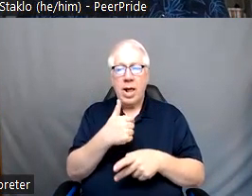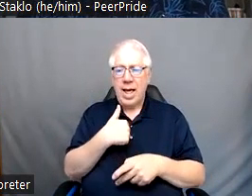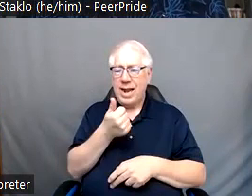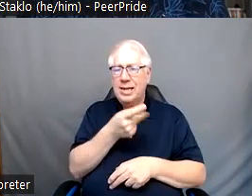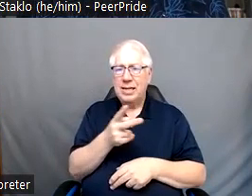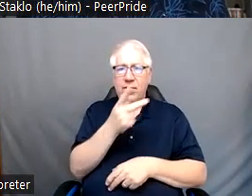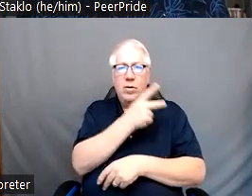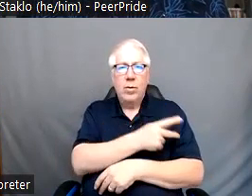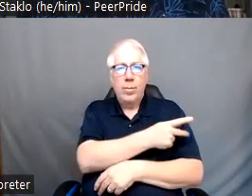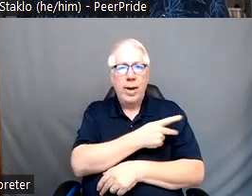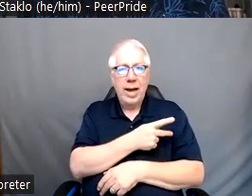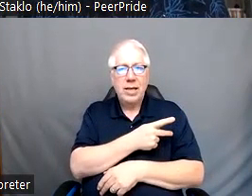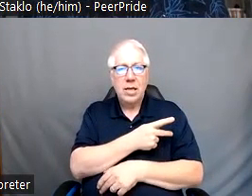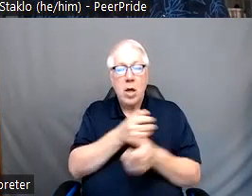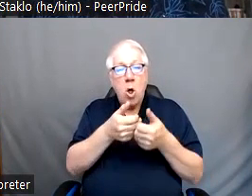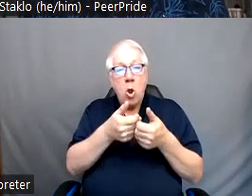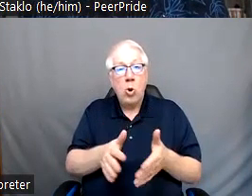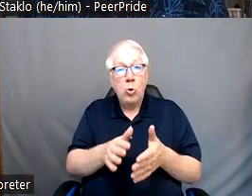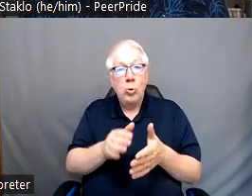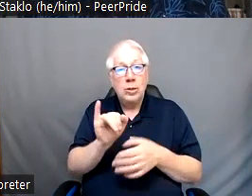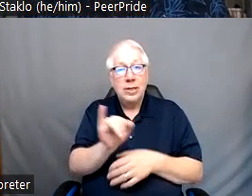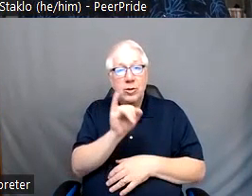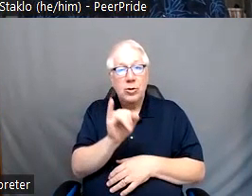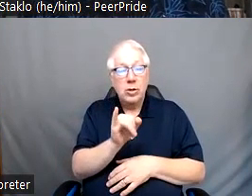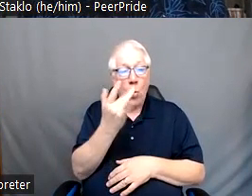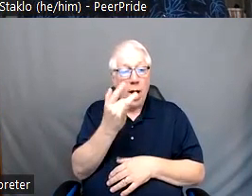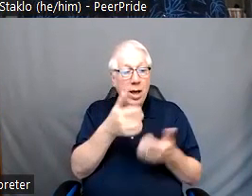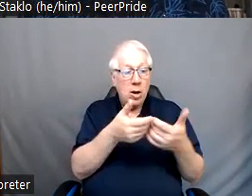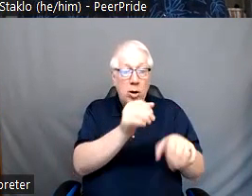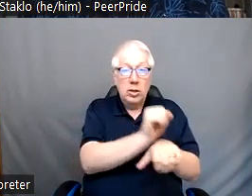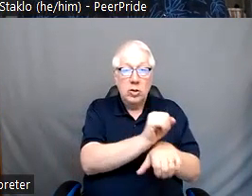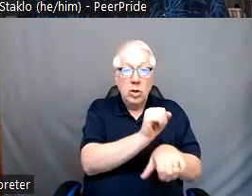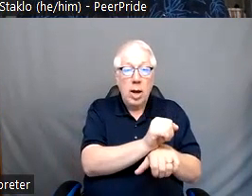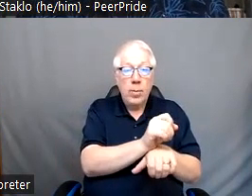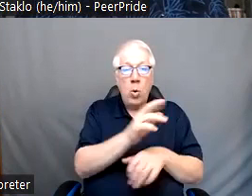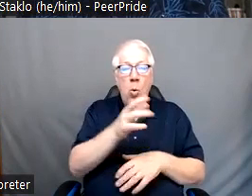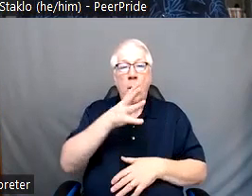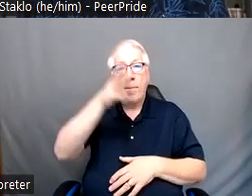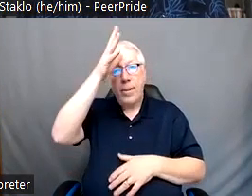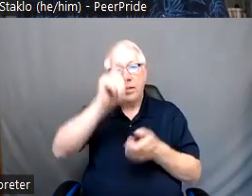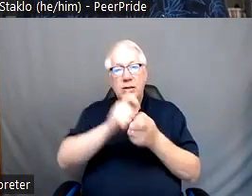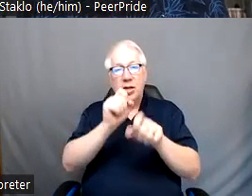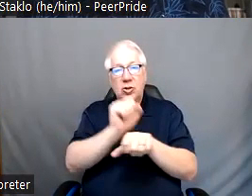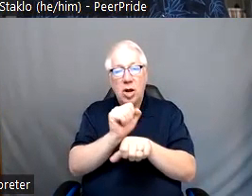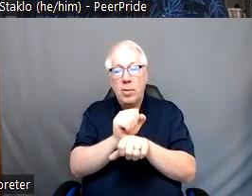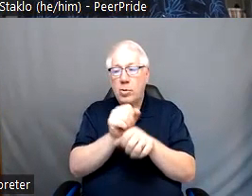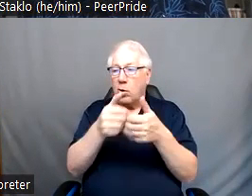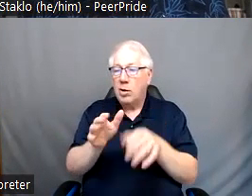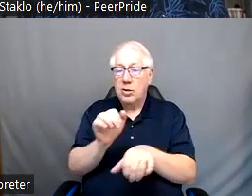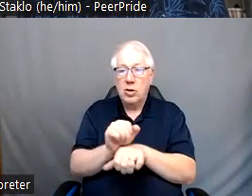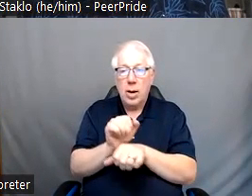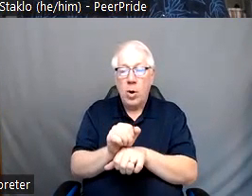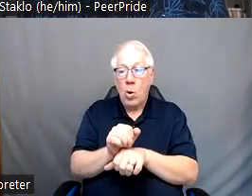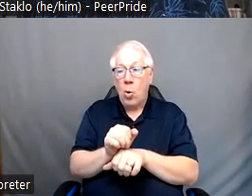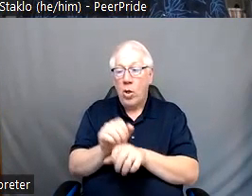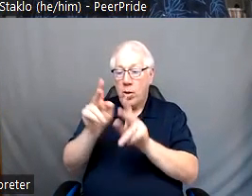of patients recently lose their coverage either because they lost their job or their parents changed their jobs or lost their job or aged out of